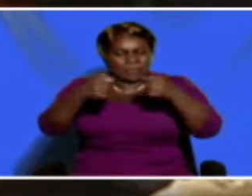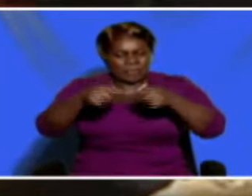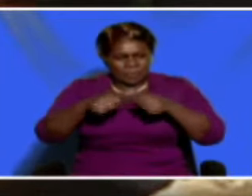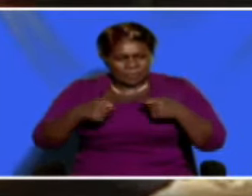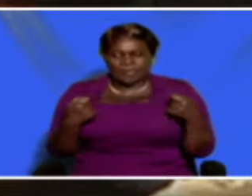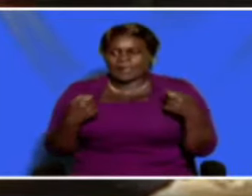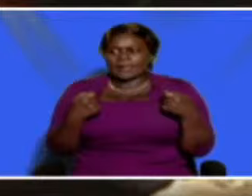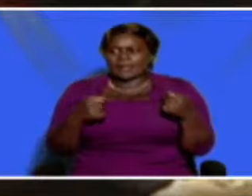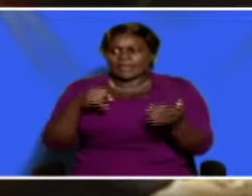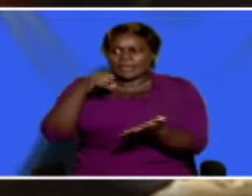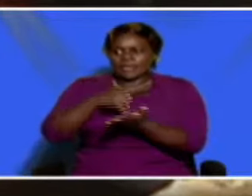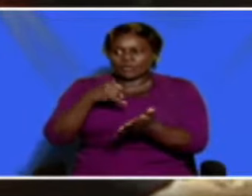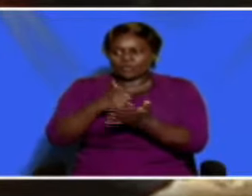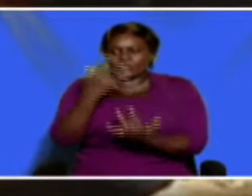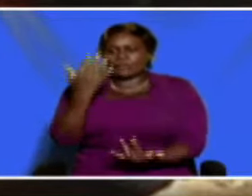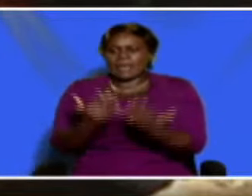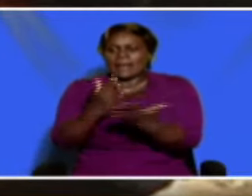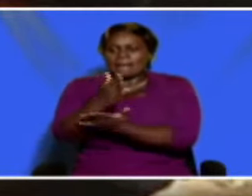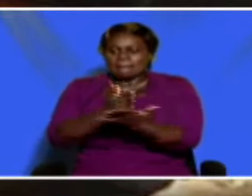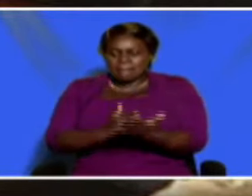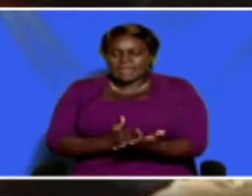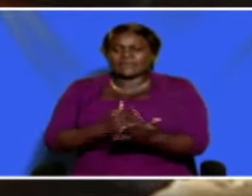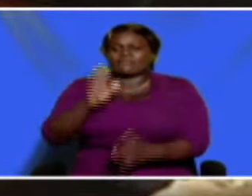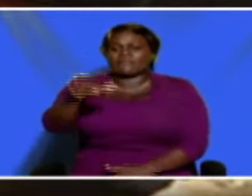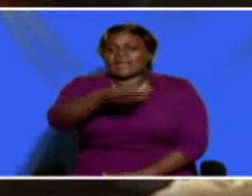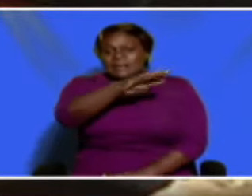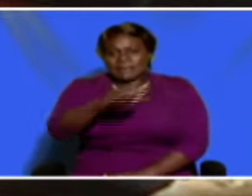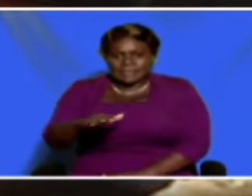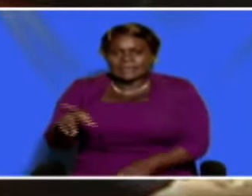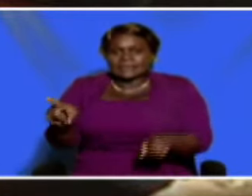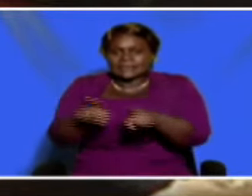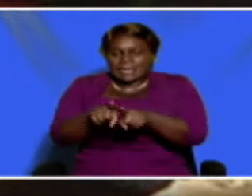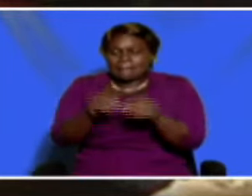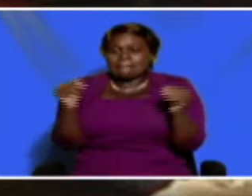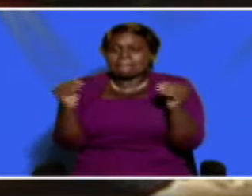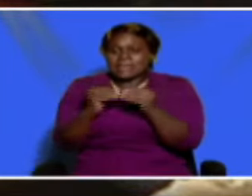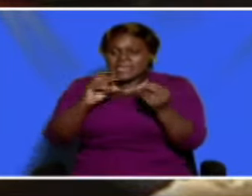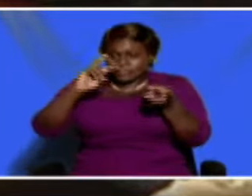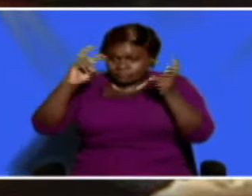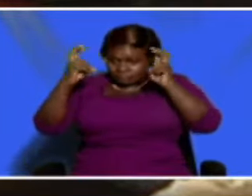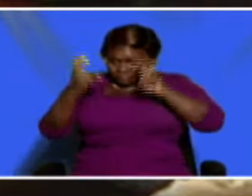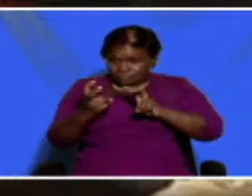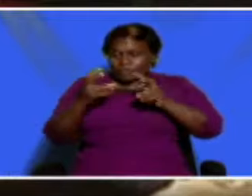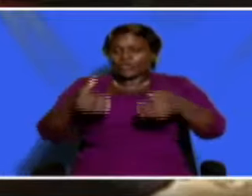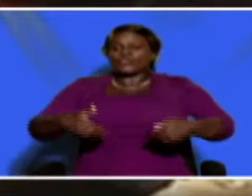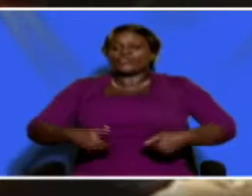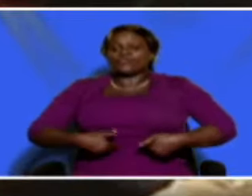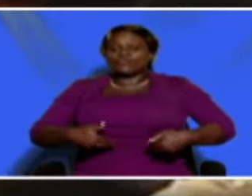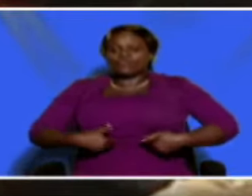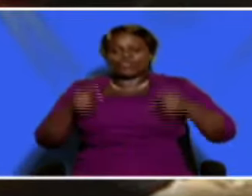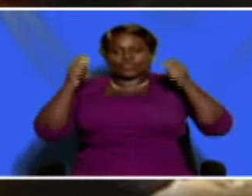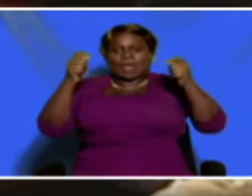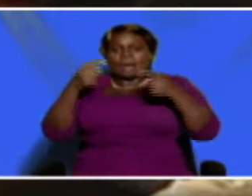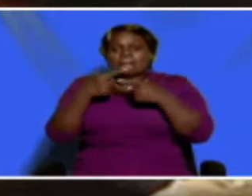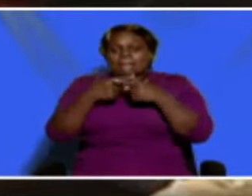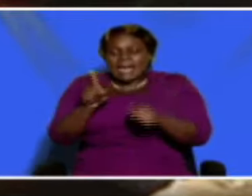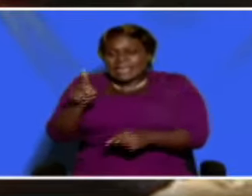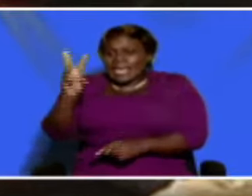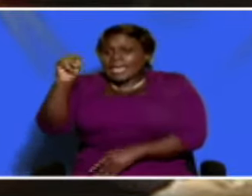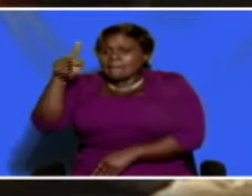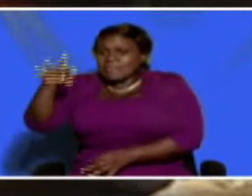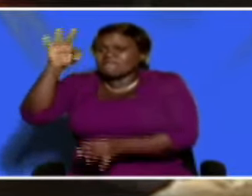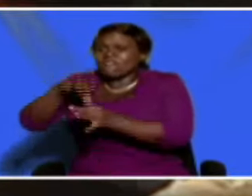acts, including the burning of a section of the Parliament, and even came face to face with the protesters. Despite being among the